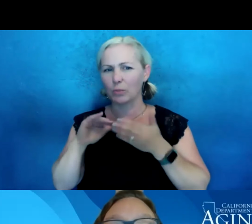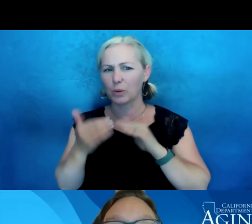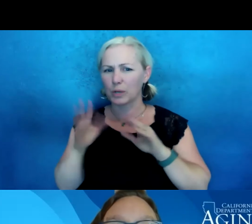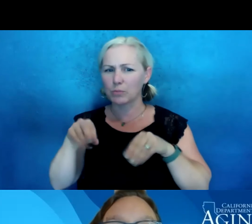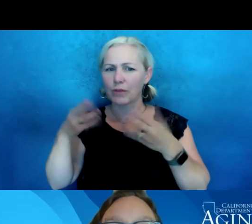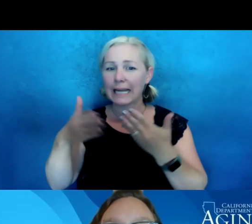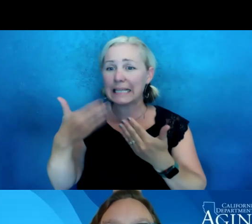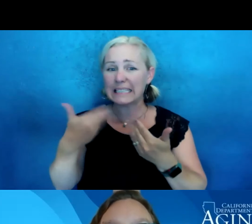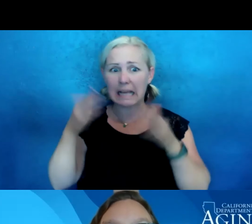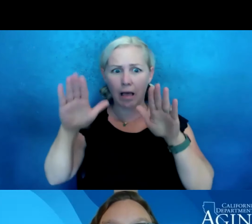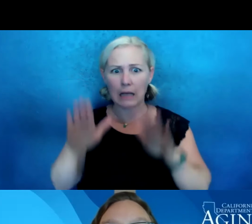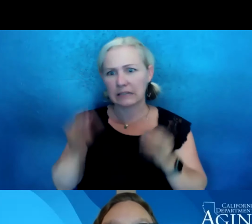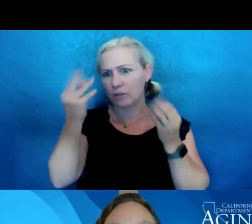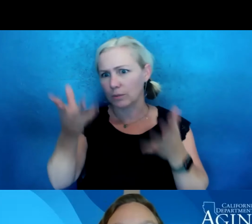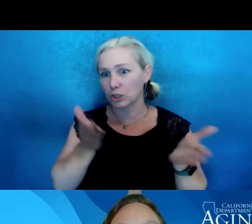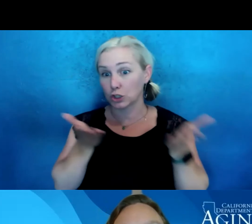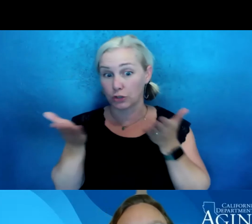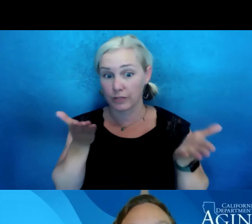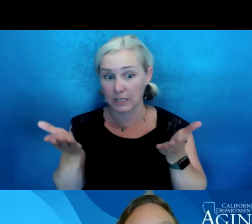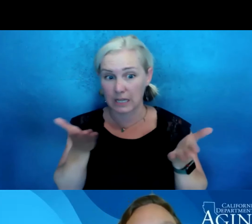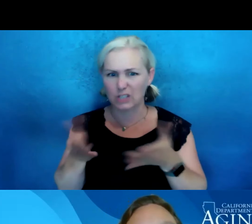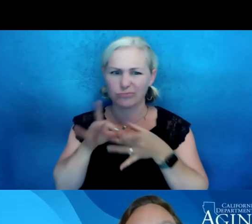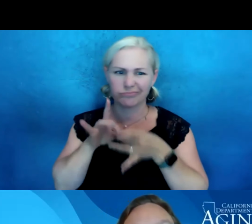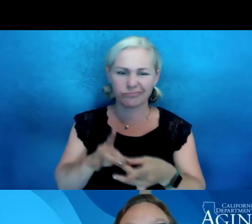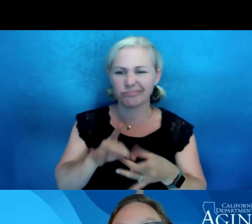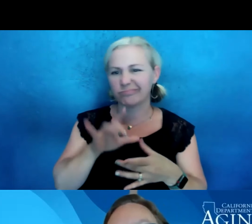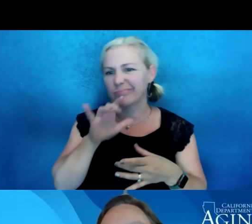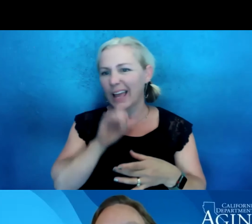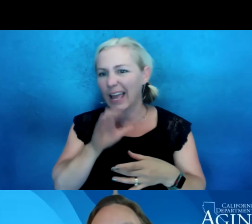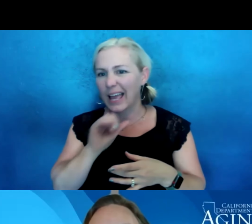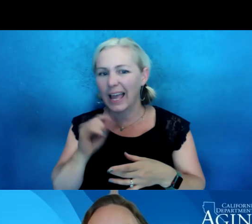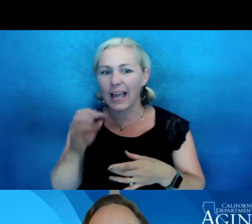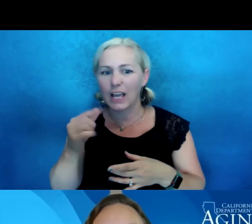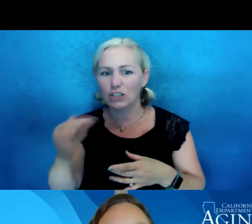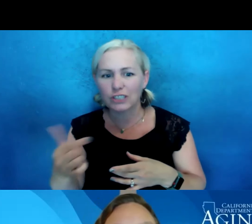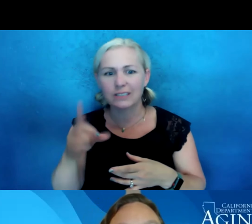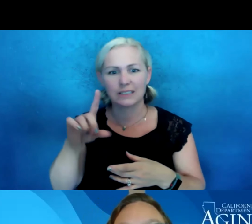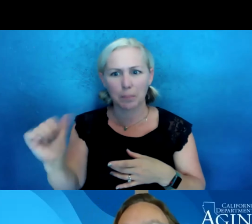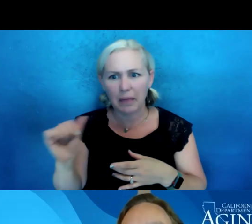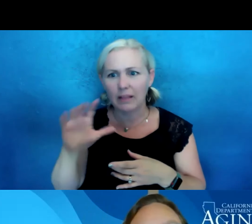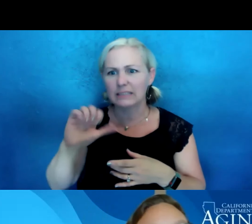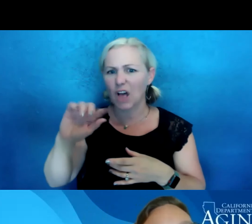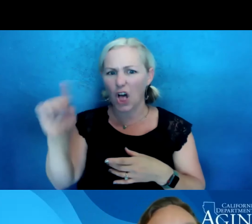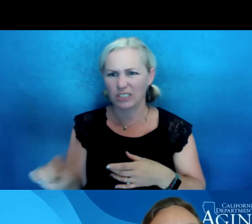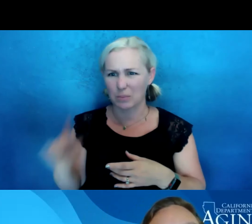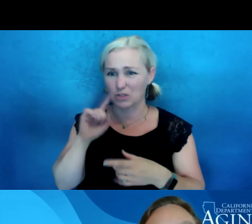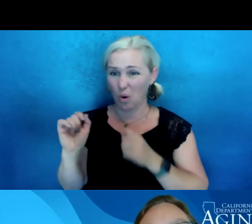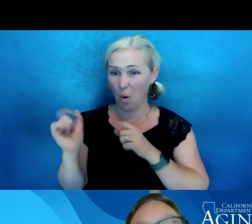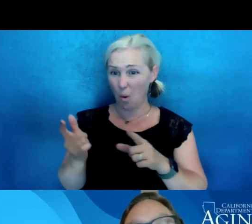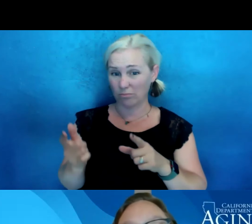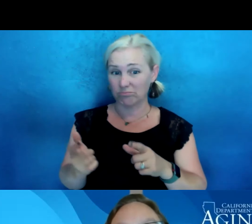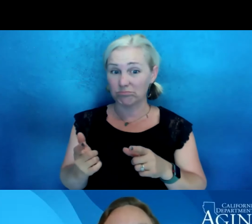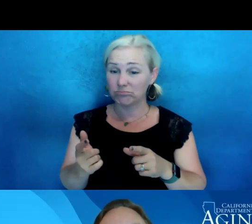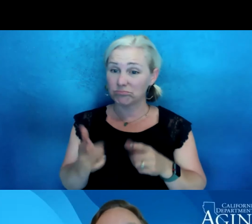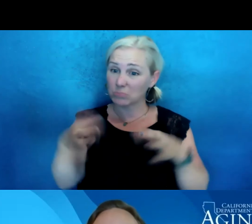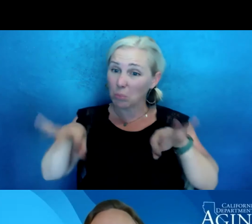excellent information and services on aging, disability, and Alzheimer's to all residents and families? And importantly, it's not just that information,